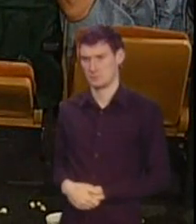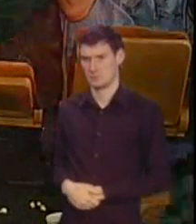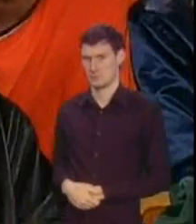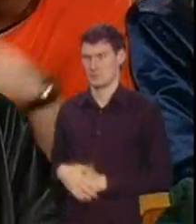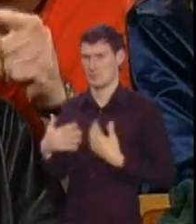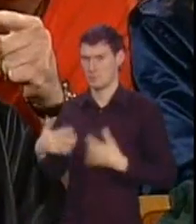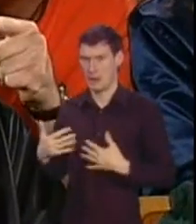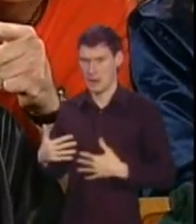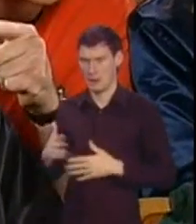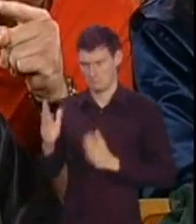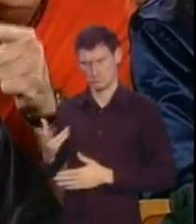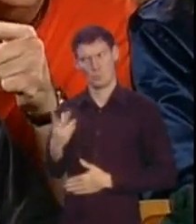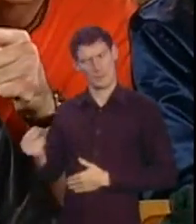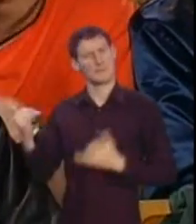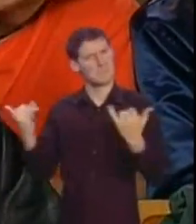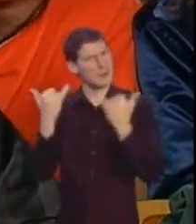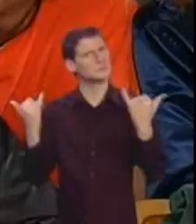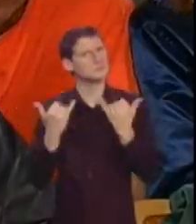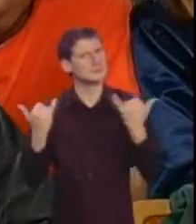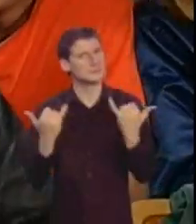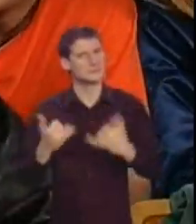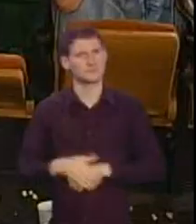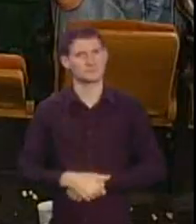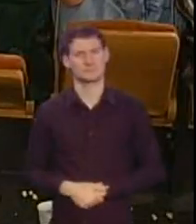Well, I've got a party with you.